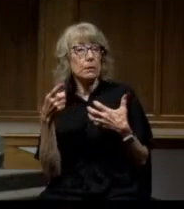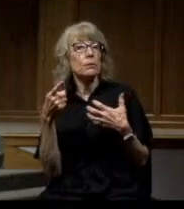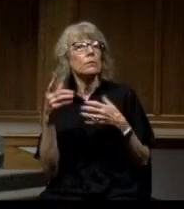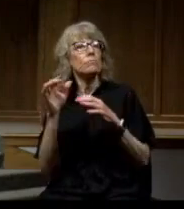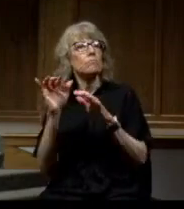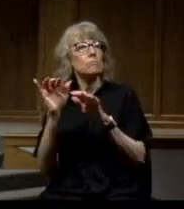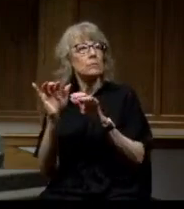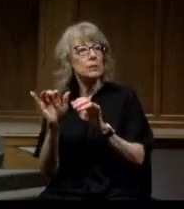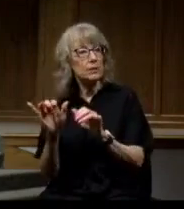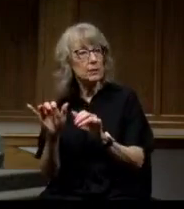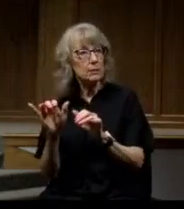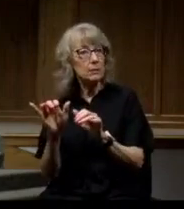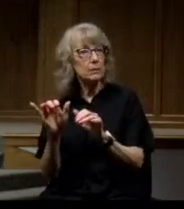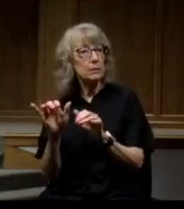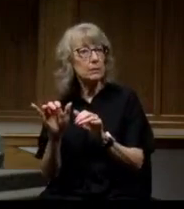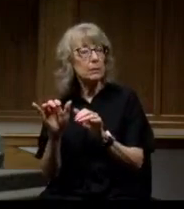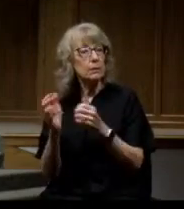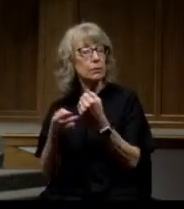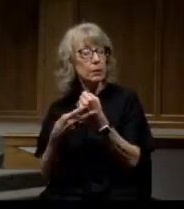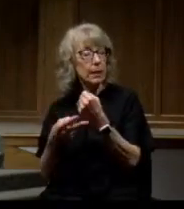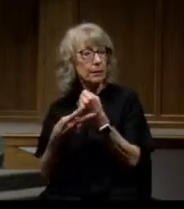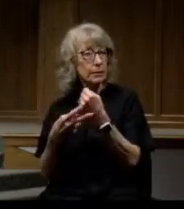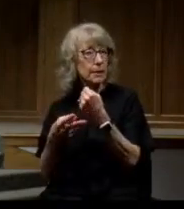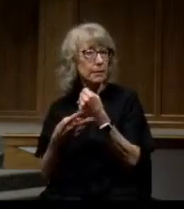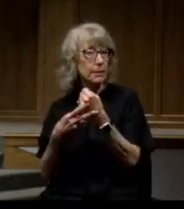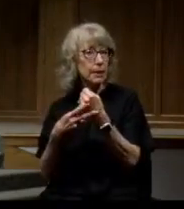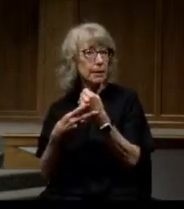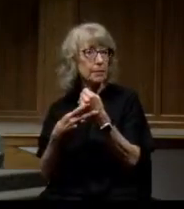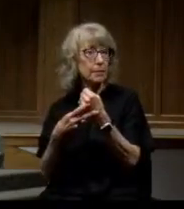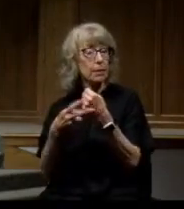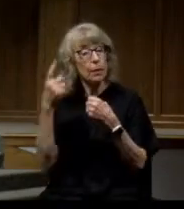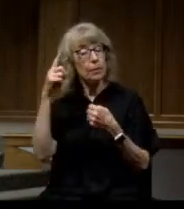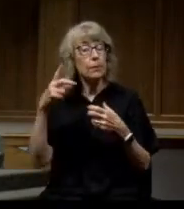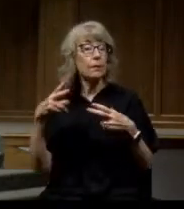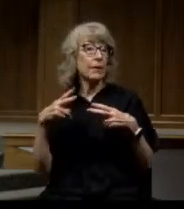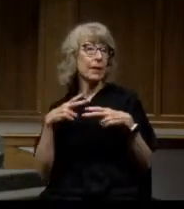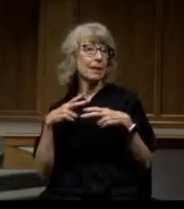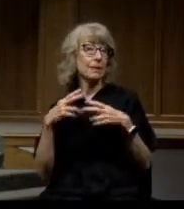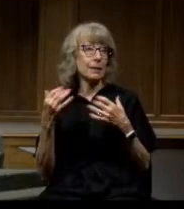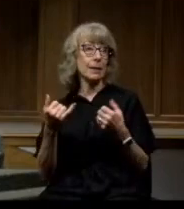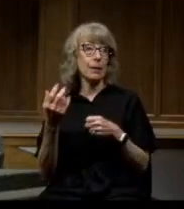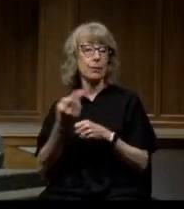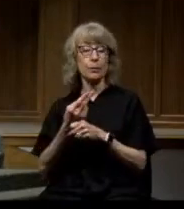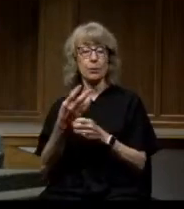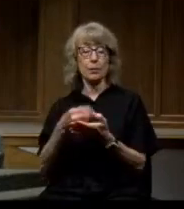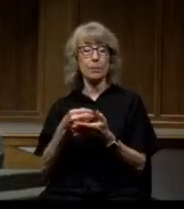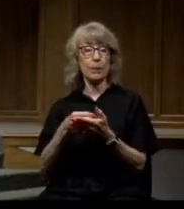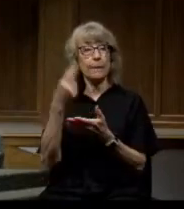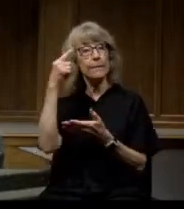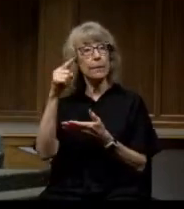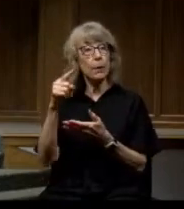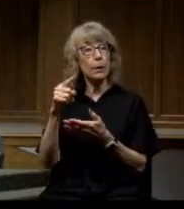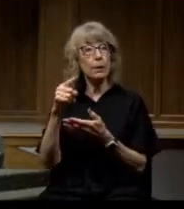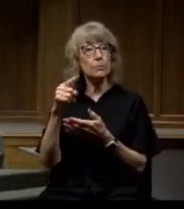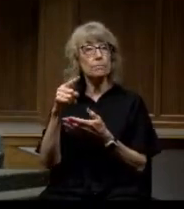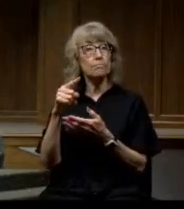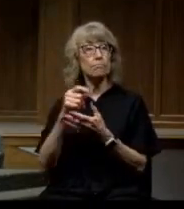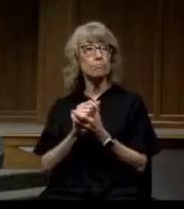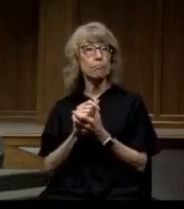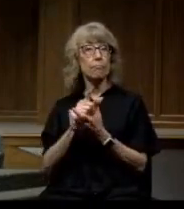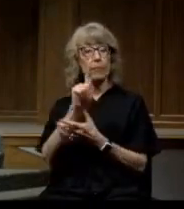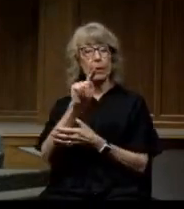months to go on a vacation to the mountains, but now you're using that money on a